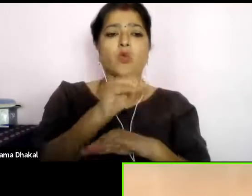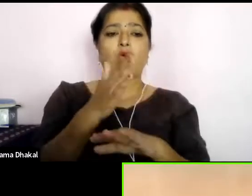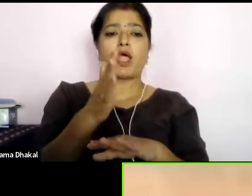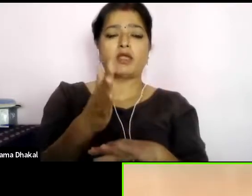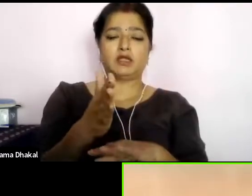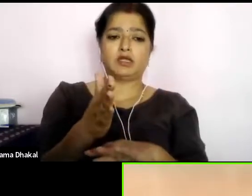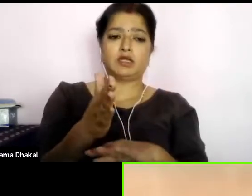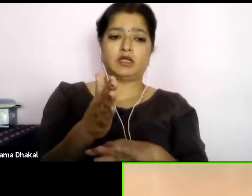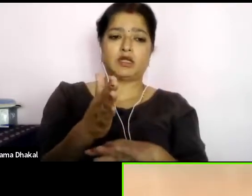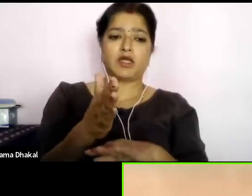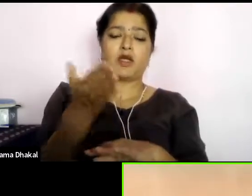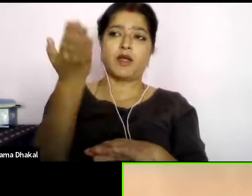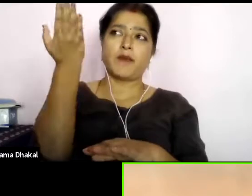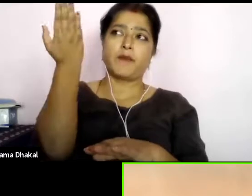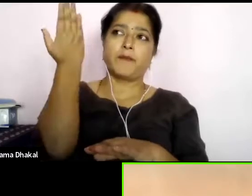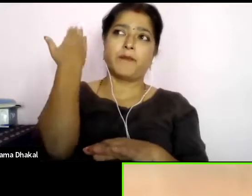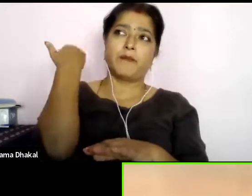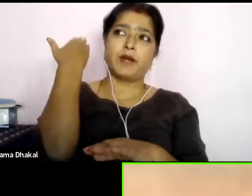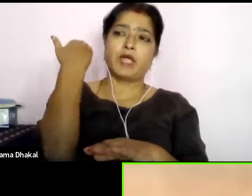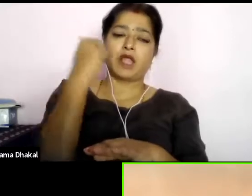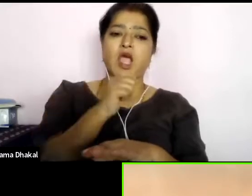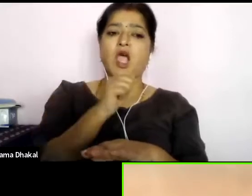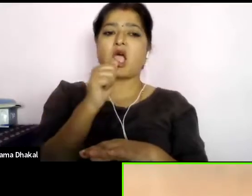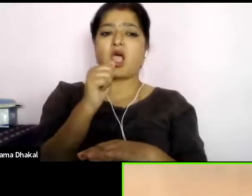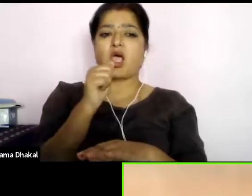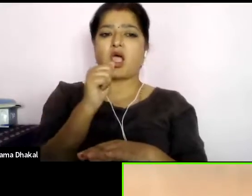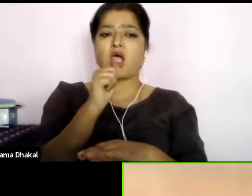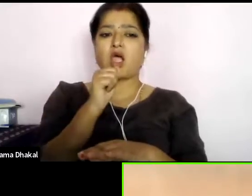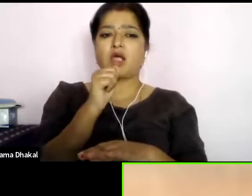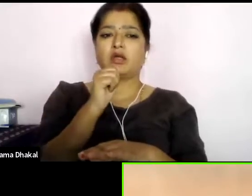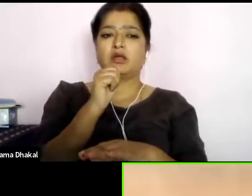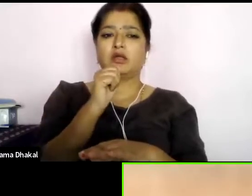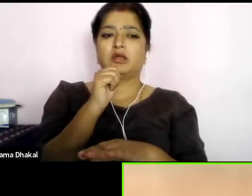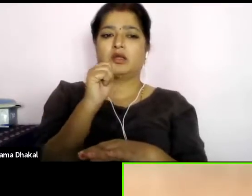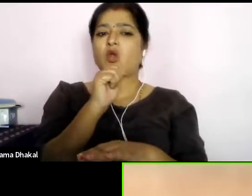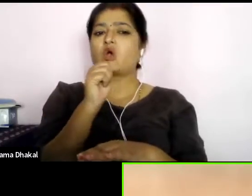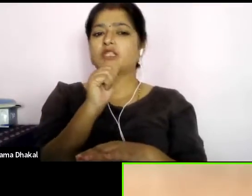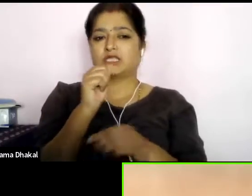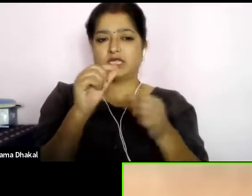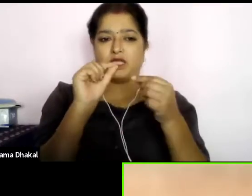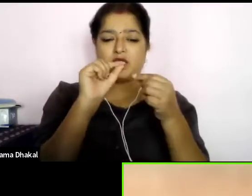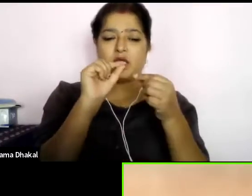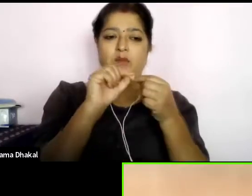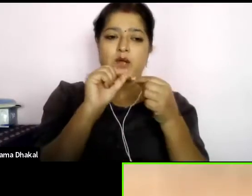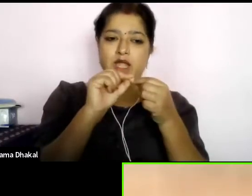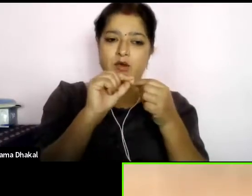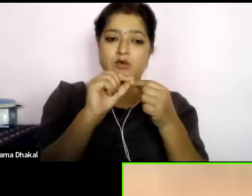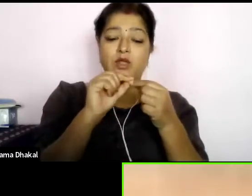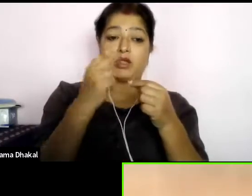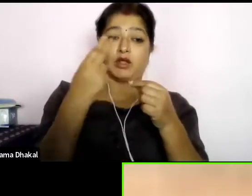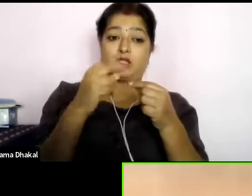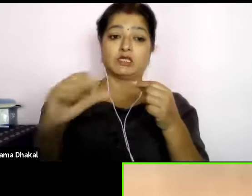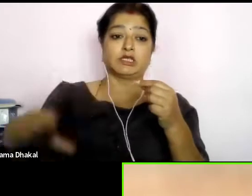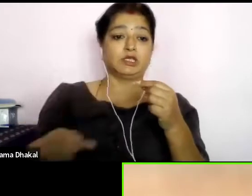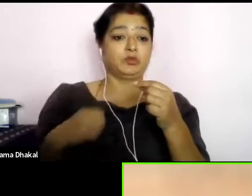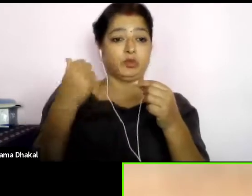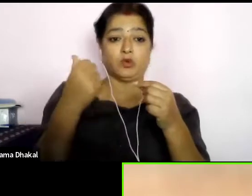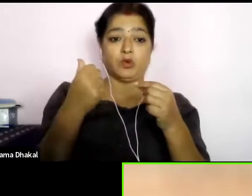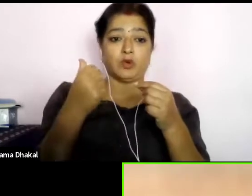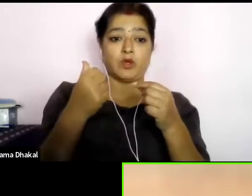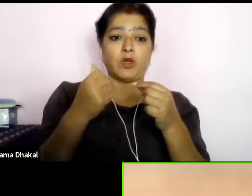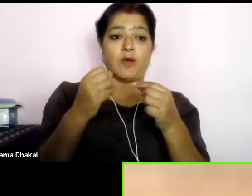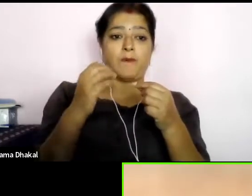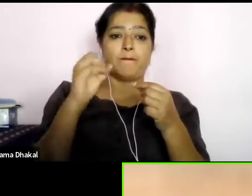same time, there is another challenge to her that is related with the armed policemen, that they destroy